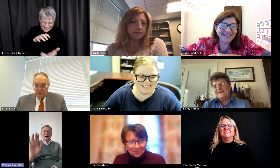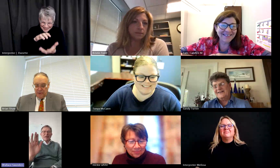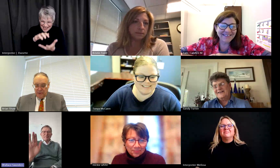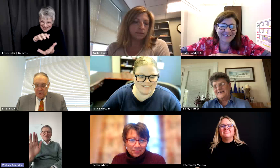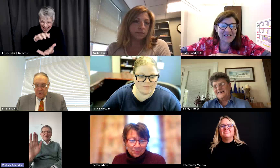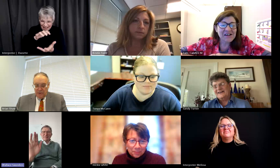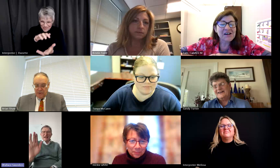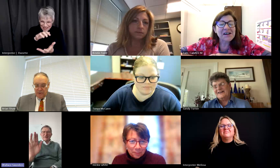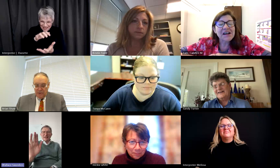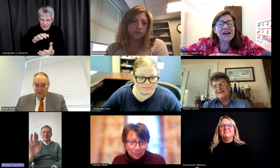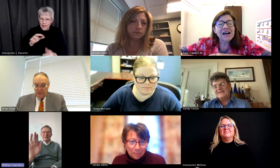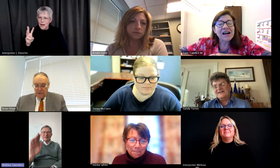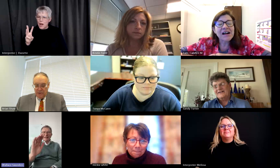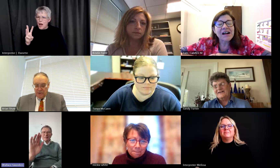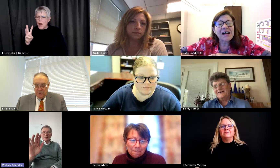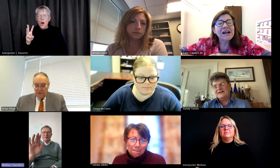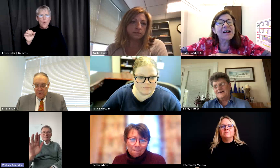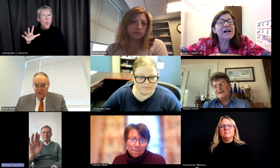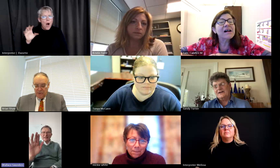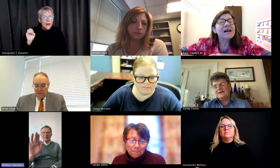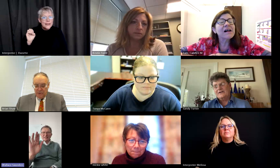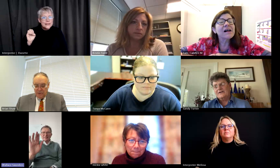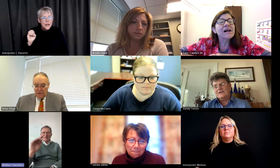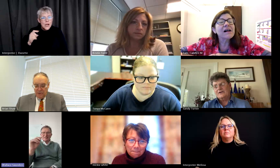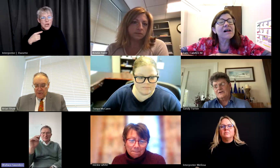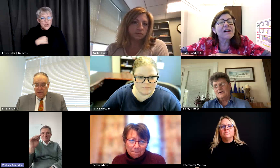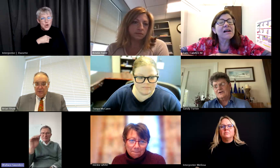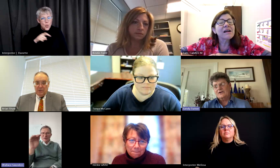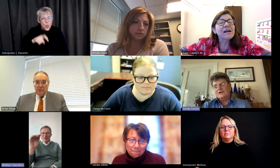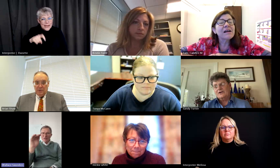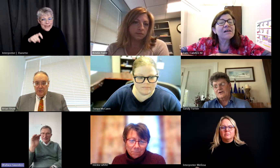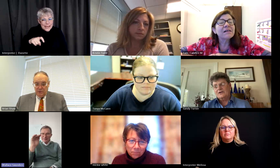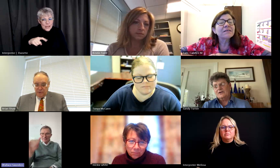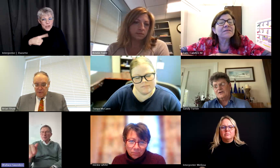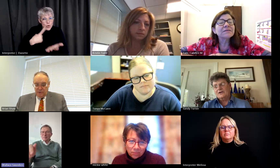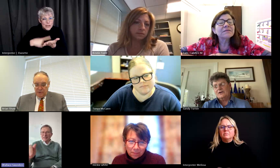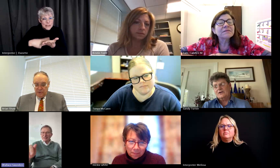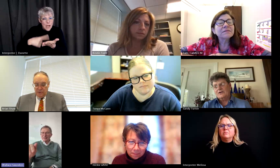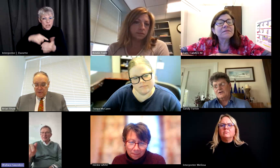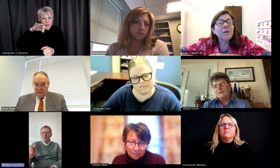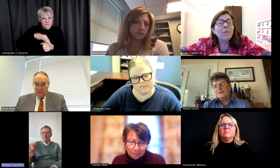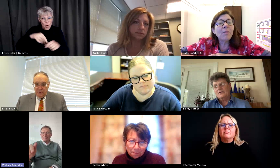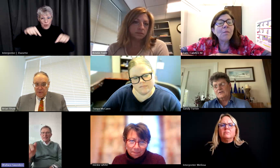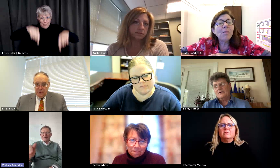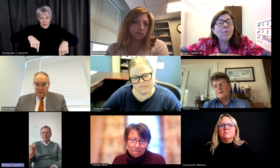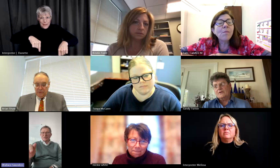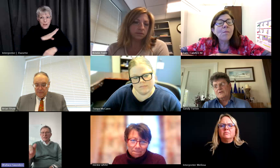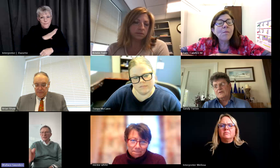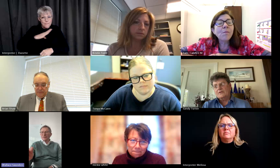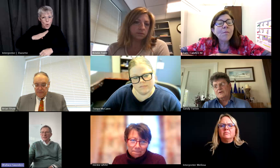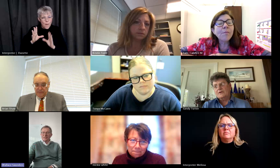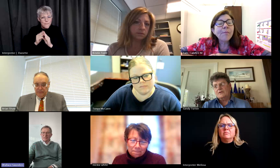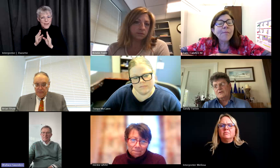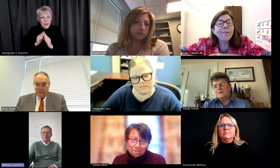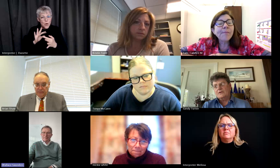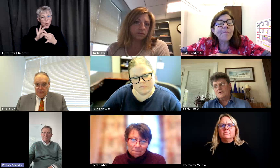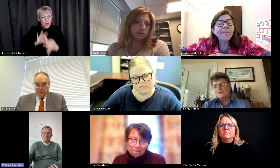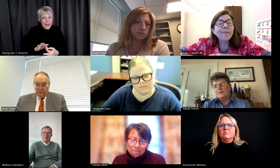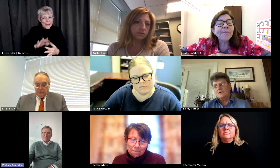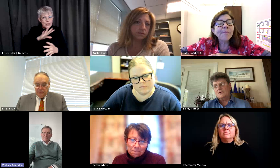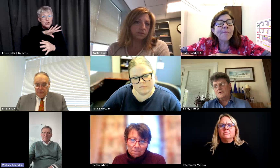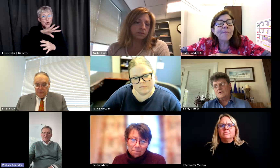was there a business matter that needs to be just voted on in this board meeting related to including